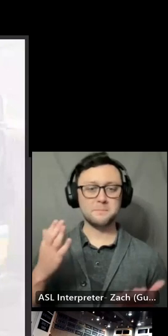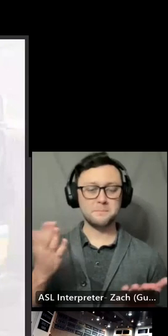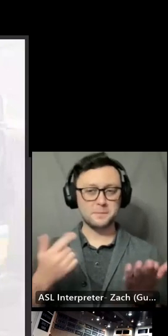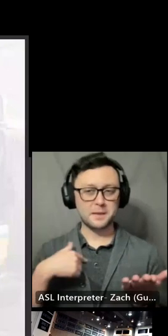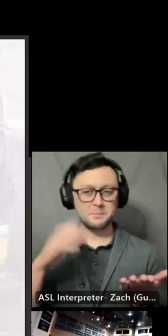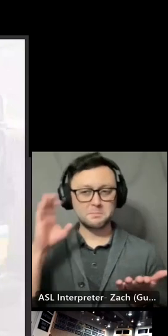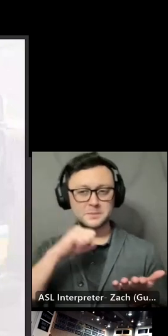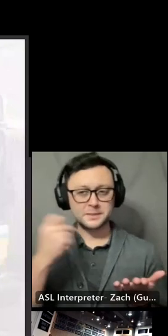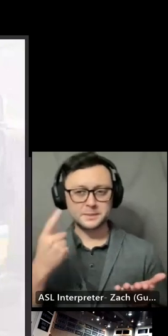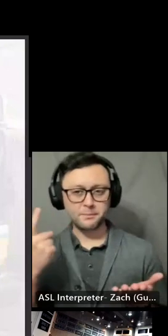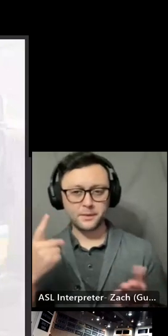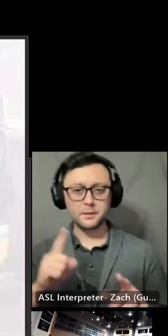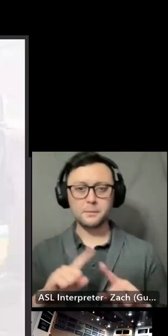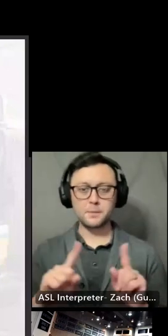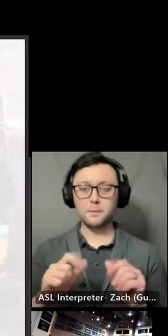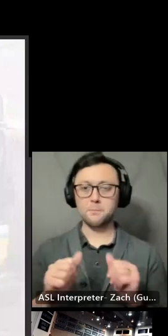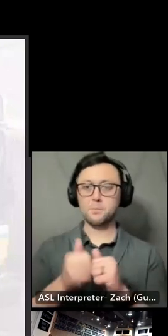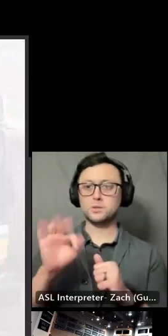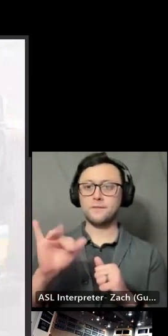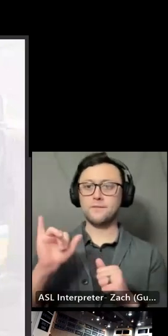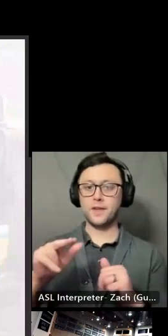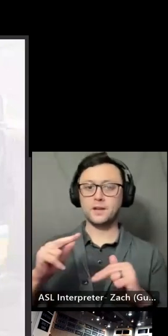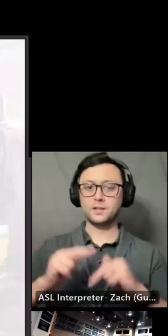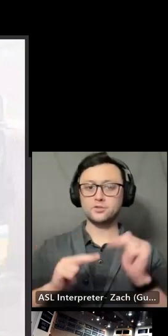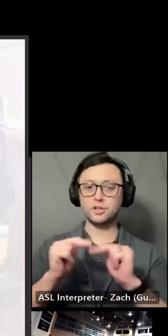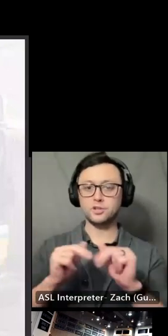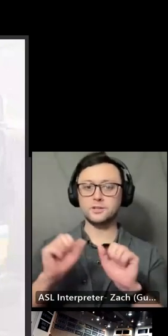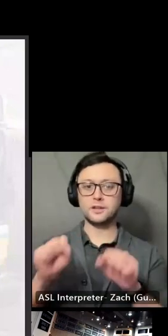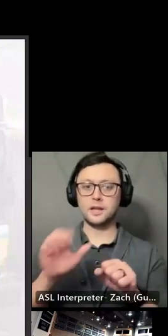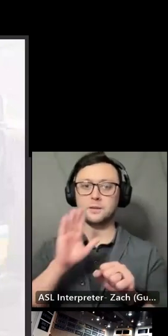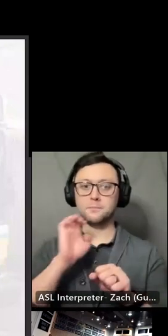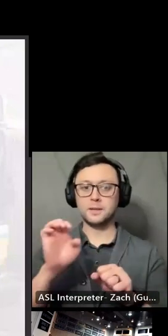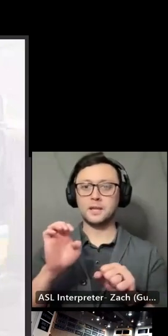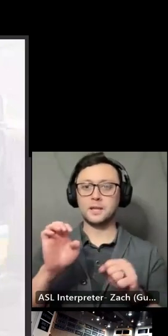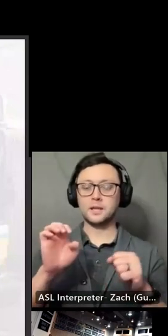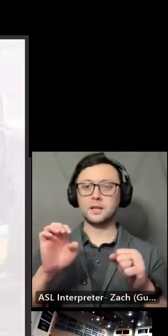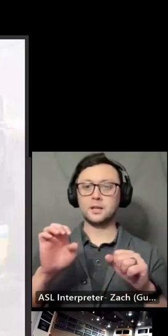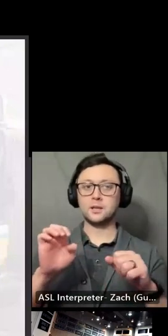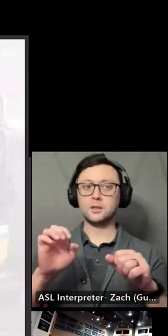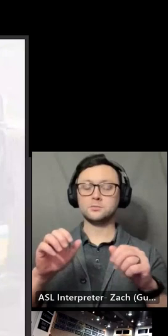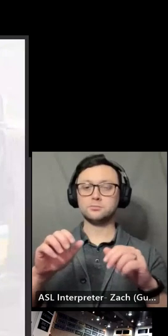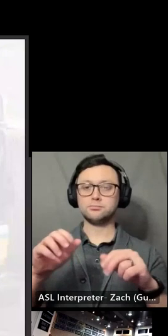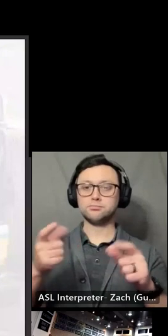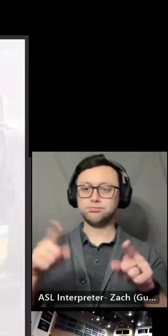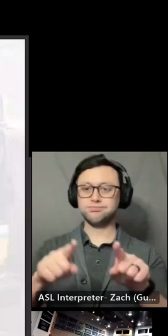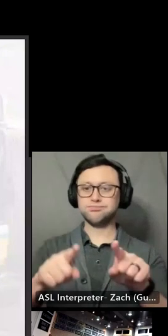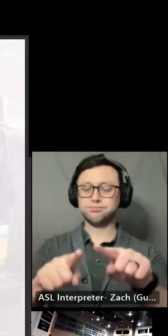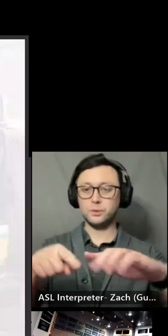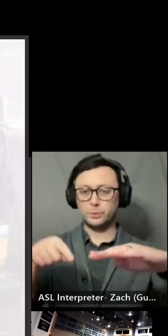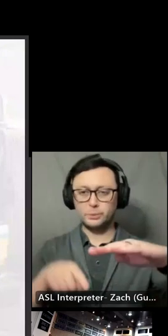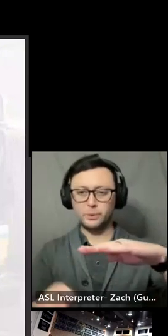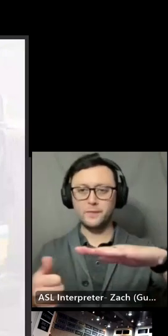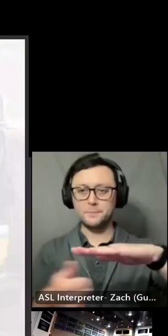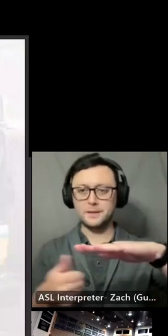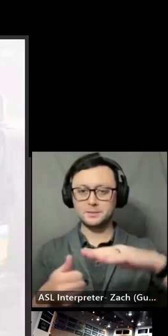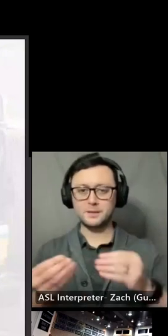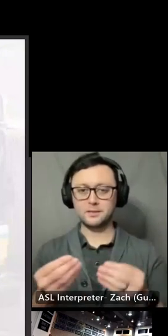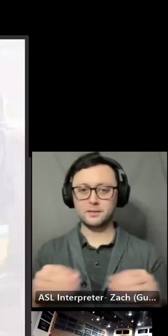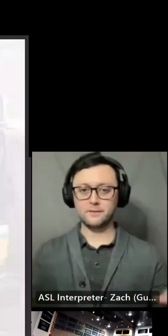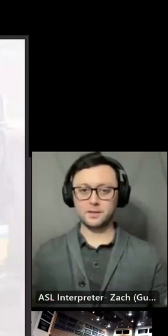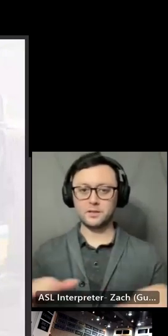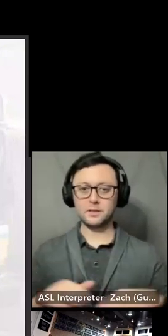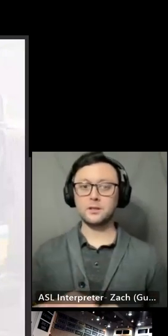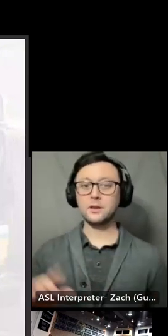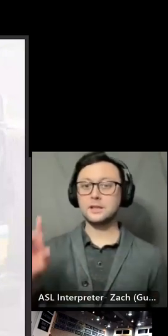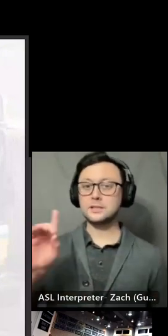but most of this construction can be taken down to the basement level. And the DPW site, which holds most of